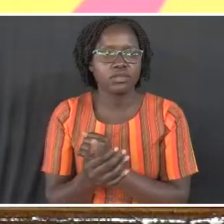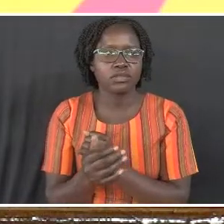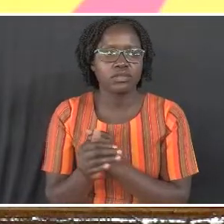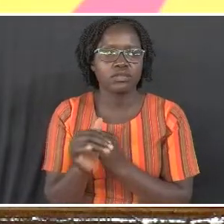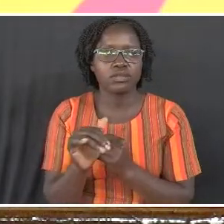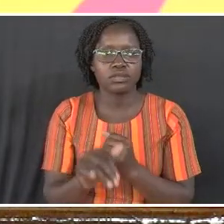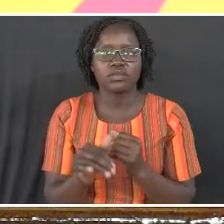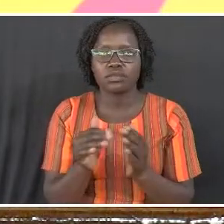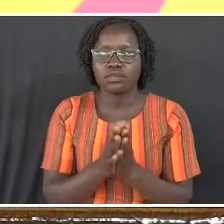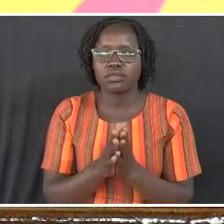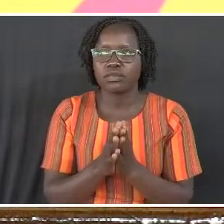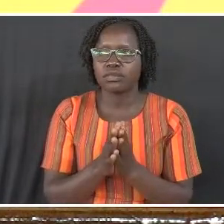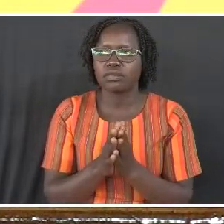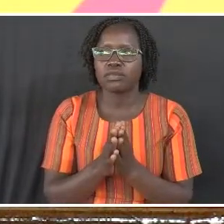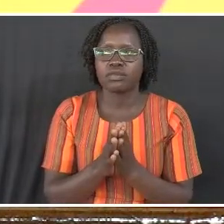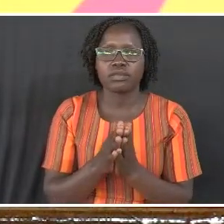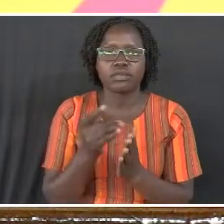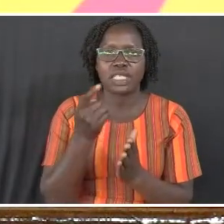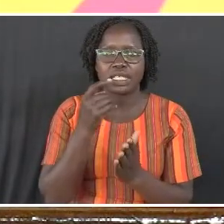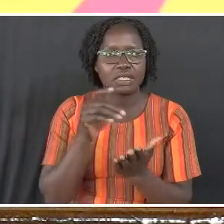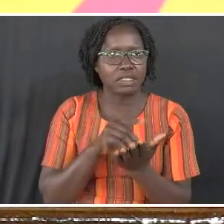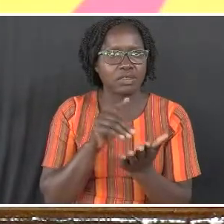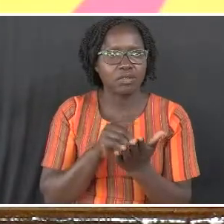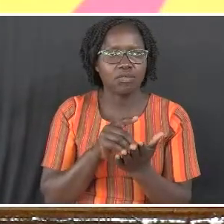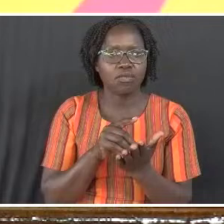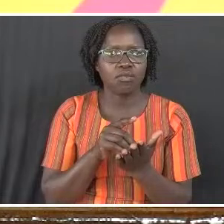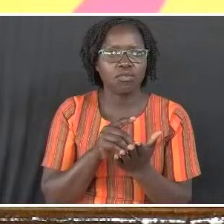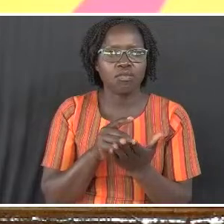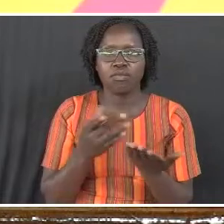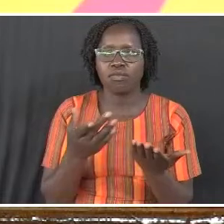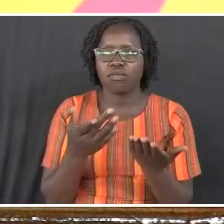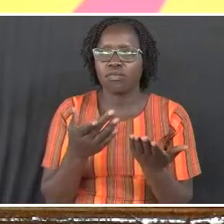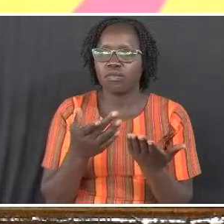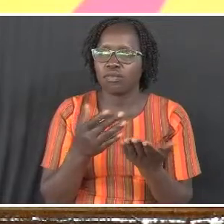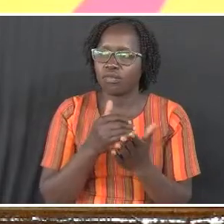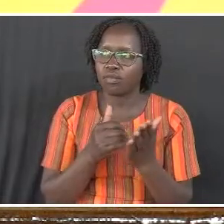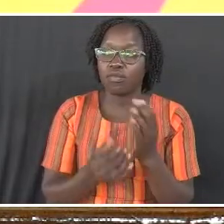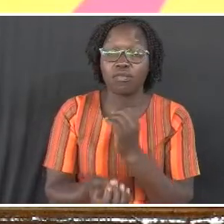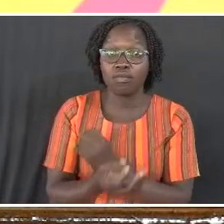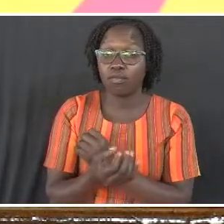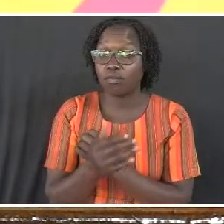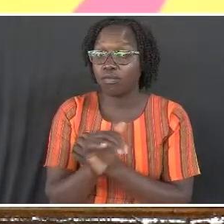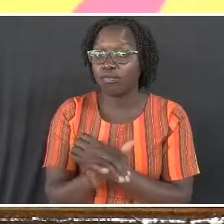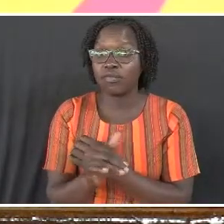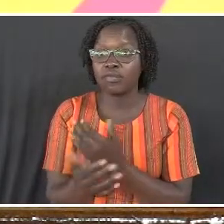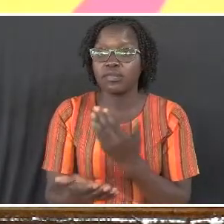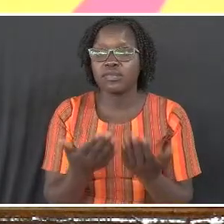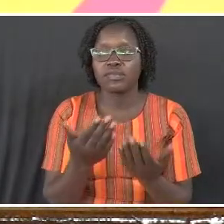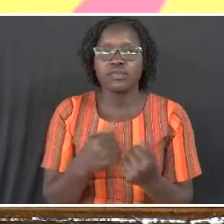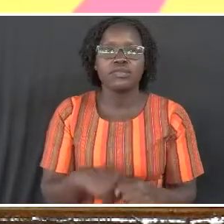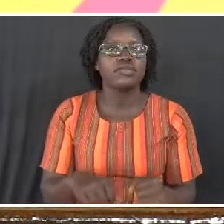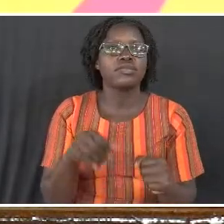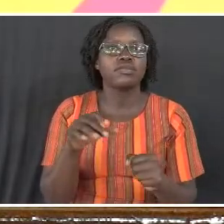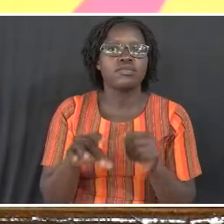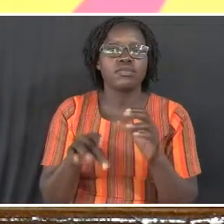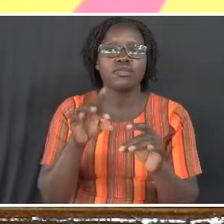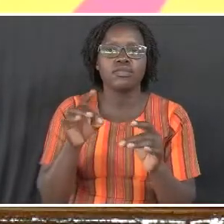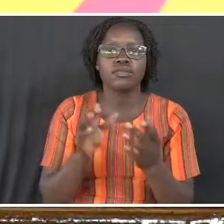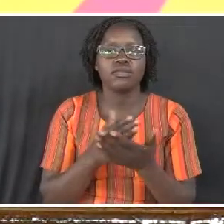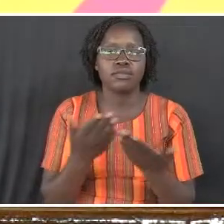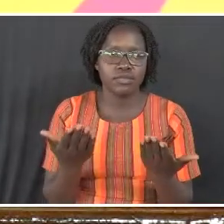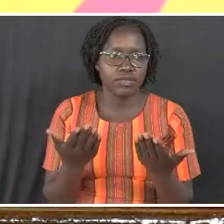least see a dentist. Even if it's twice in a year, it's advisable so that we may be able to pick